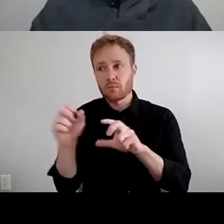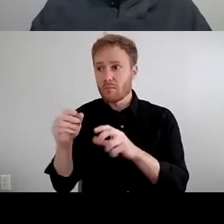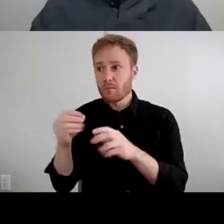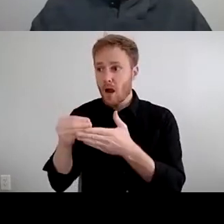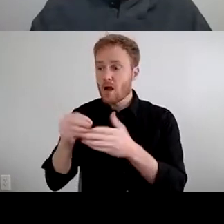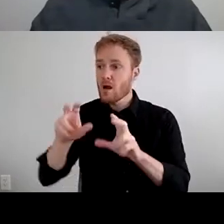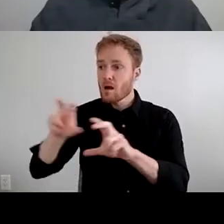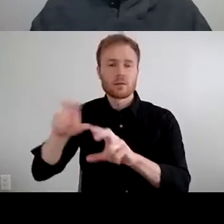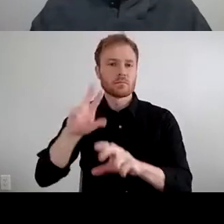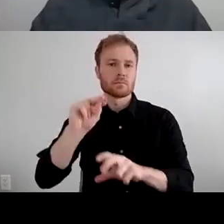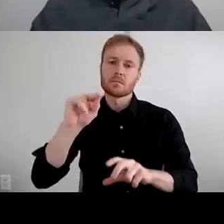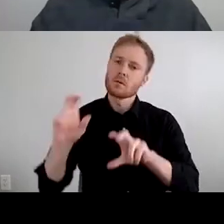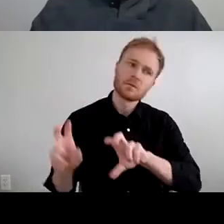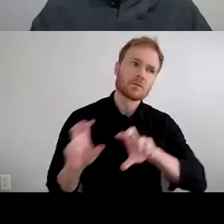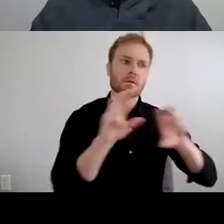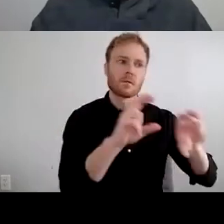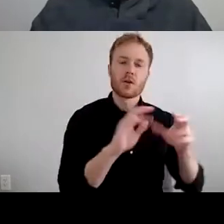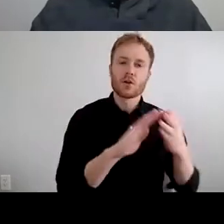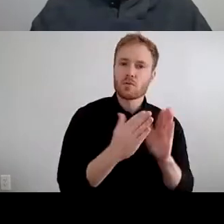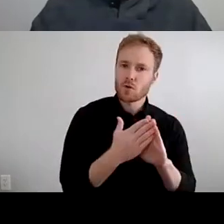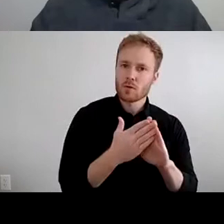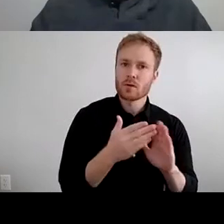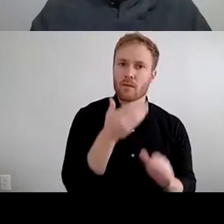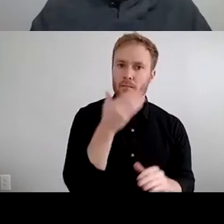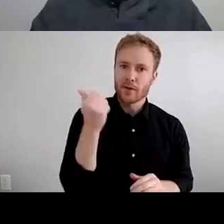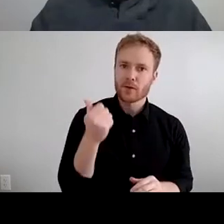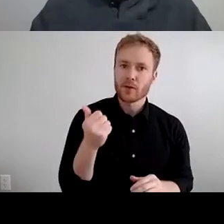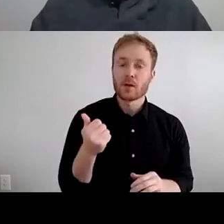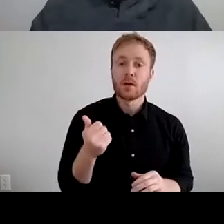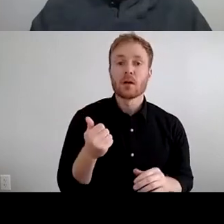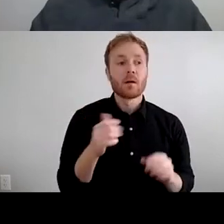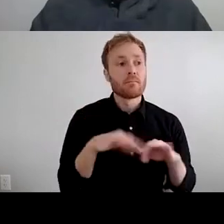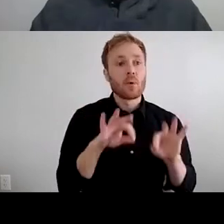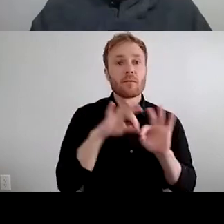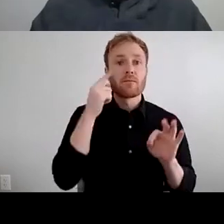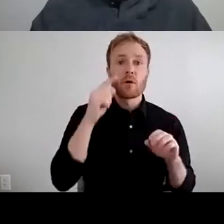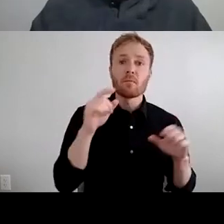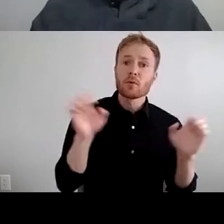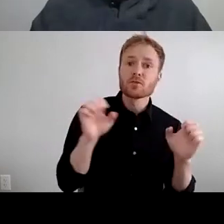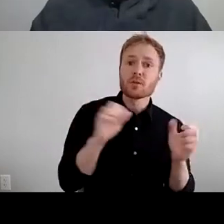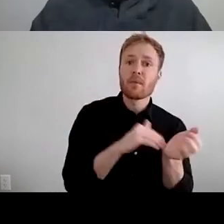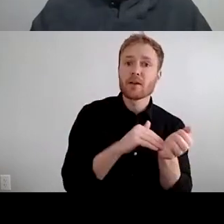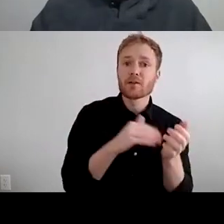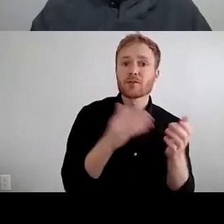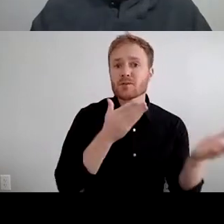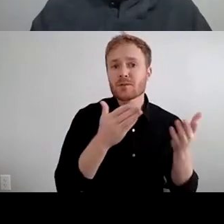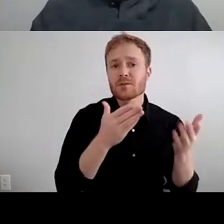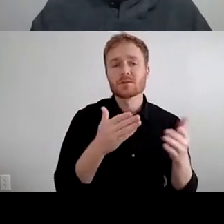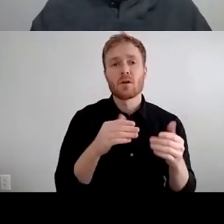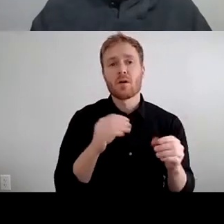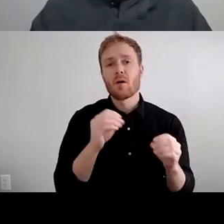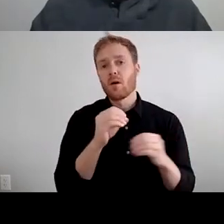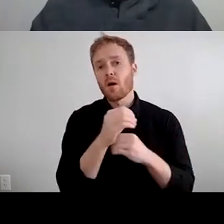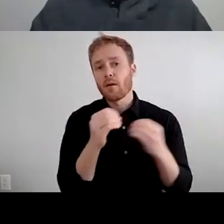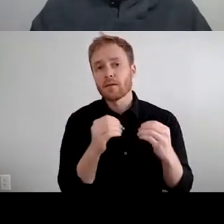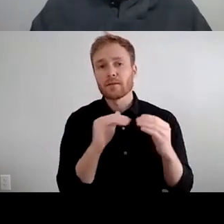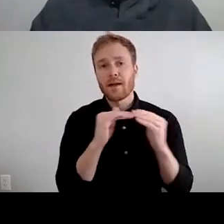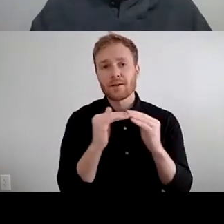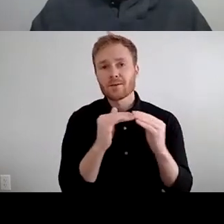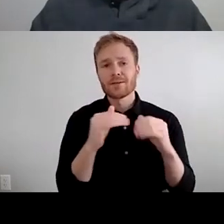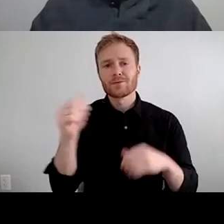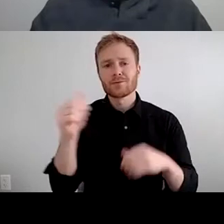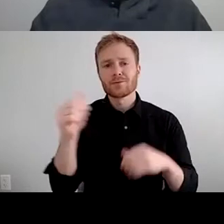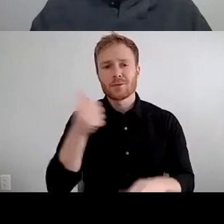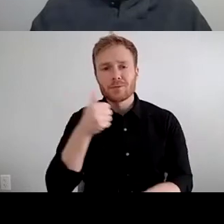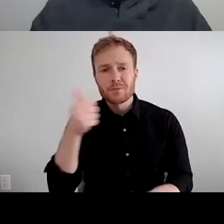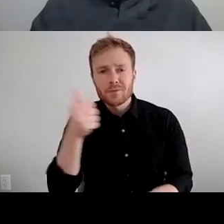gets very frustrating when departments like Emergency Medical Services, the Office of Equity, Transportation, Fire, all have their budgets cut when these